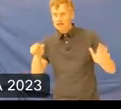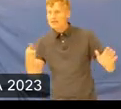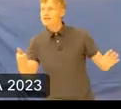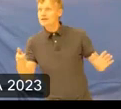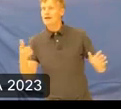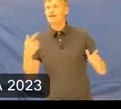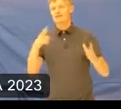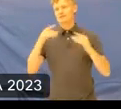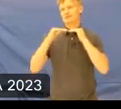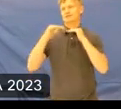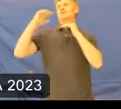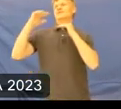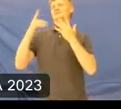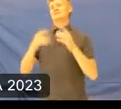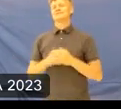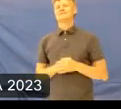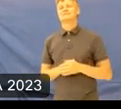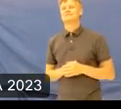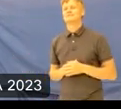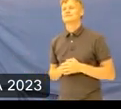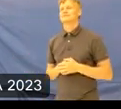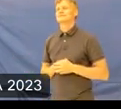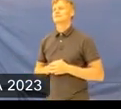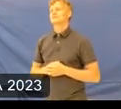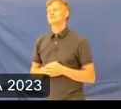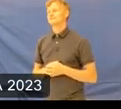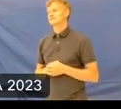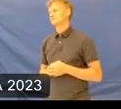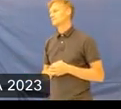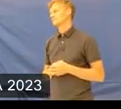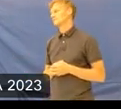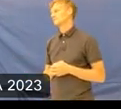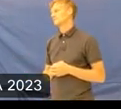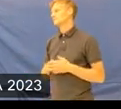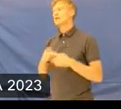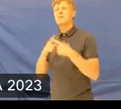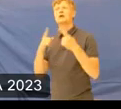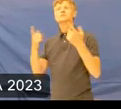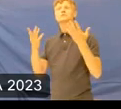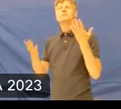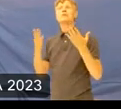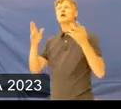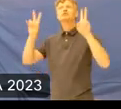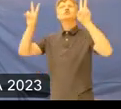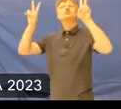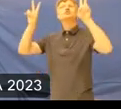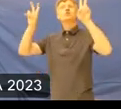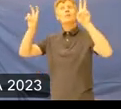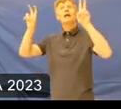into this kind of. And then you could say here might be another candidate. Stay within the topic or activity, other things being